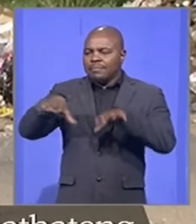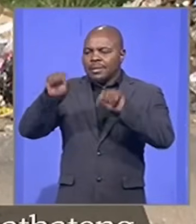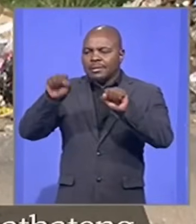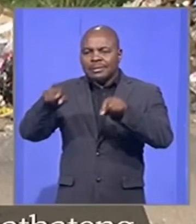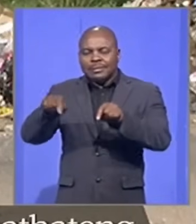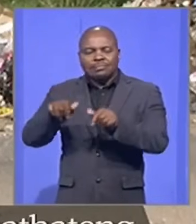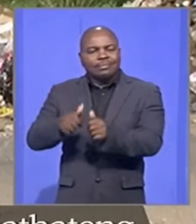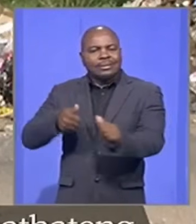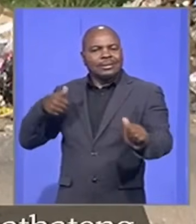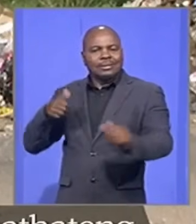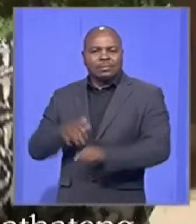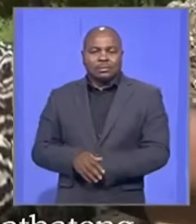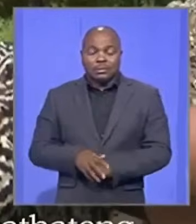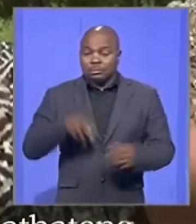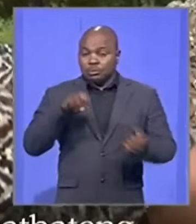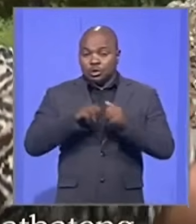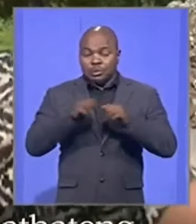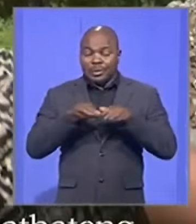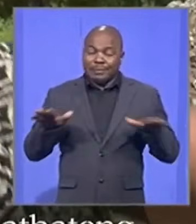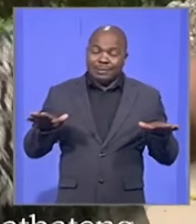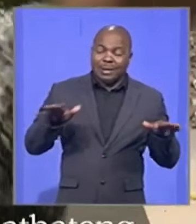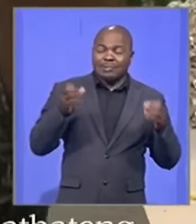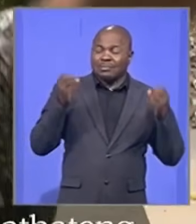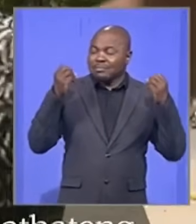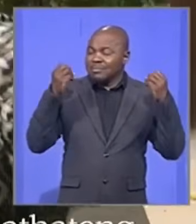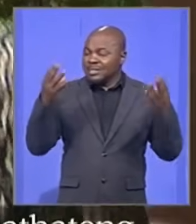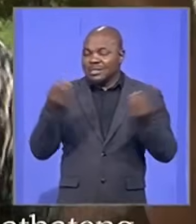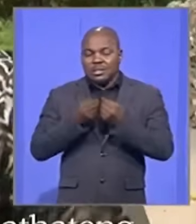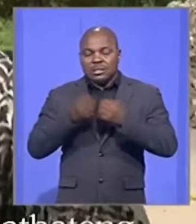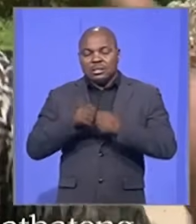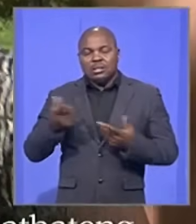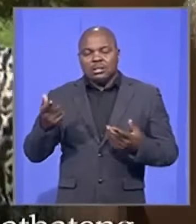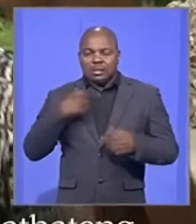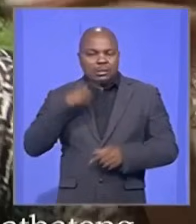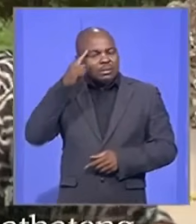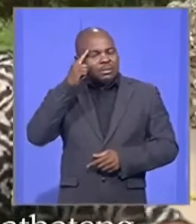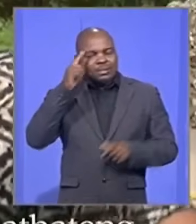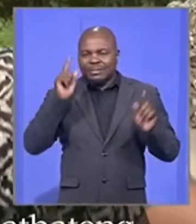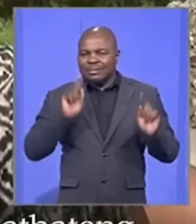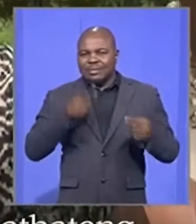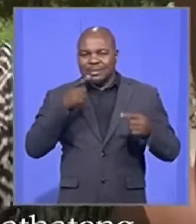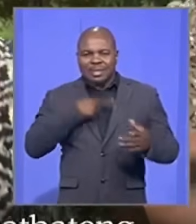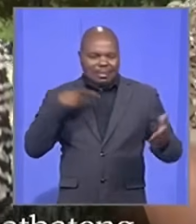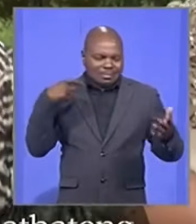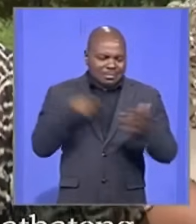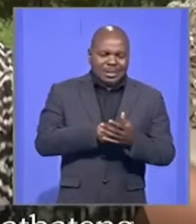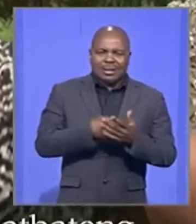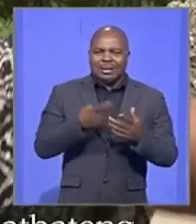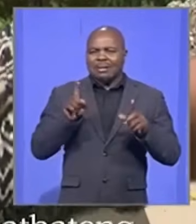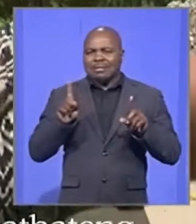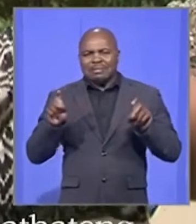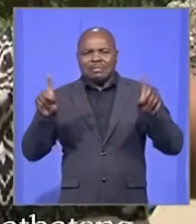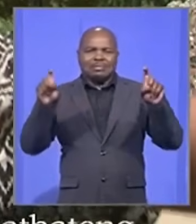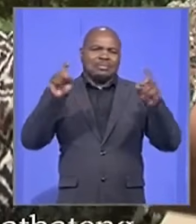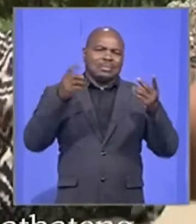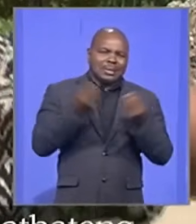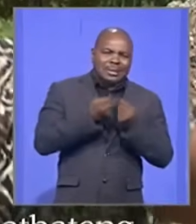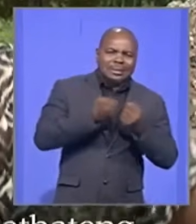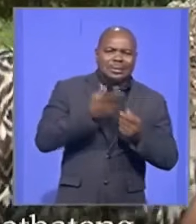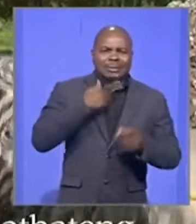le bothata dintshi kaofela ntho tse kaofela a re robale gore mele re reke dintho tsa ditlhare